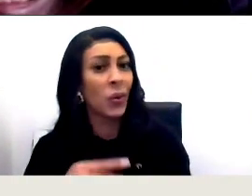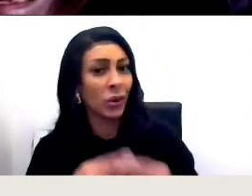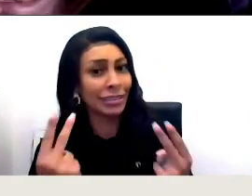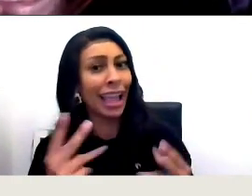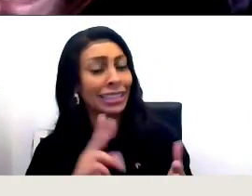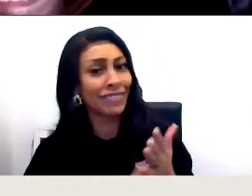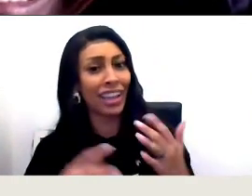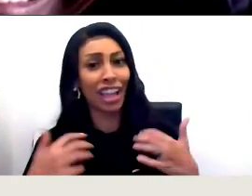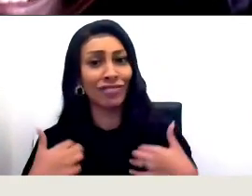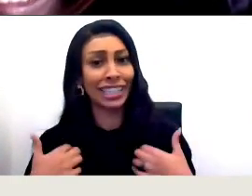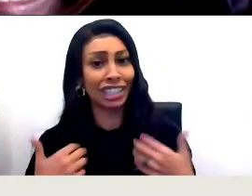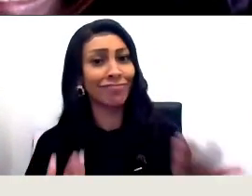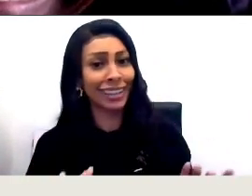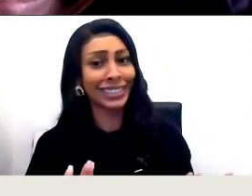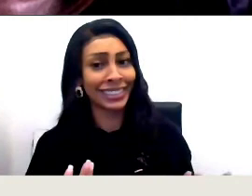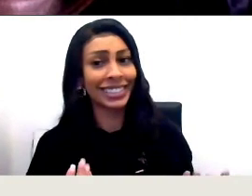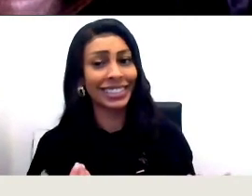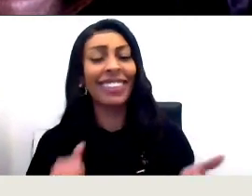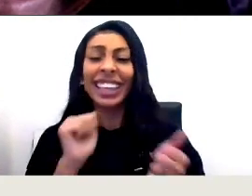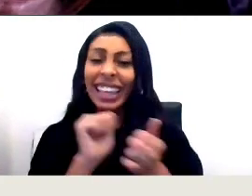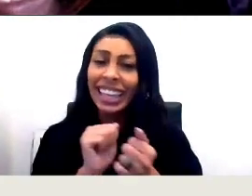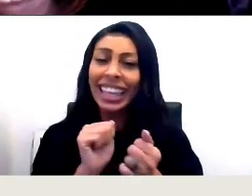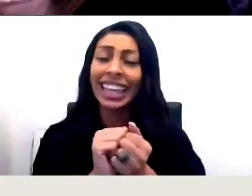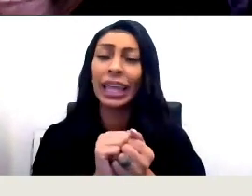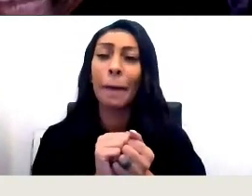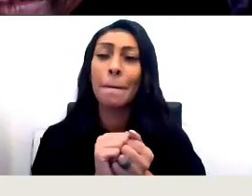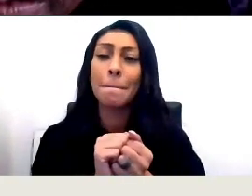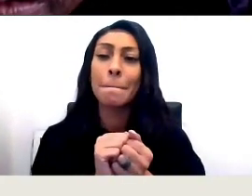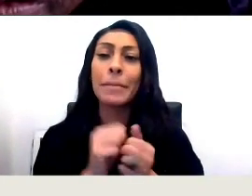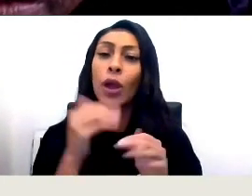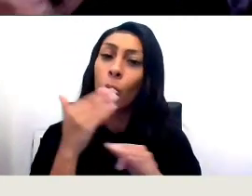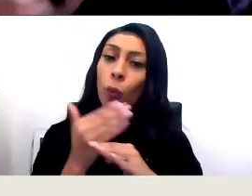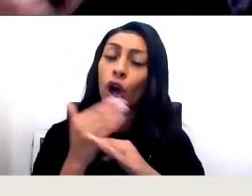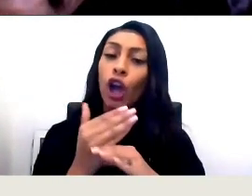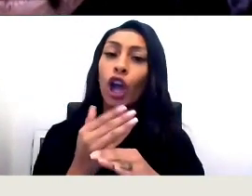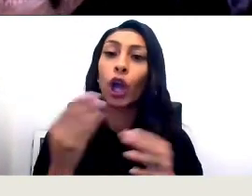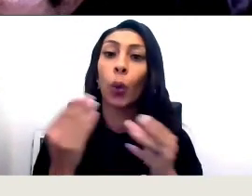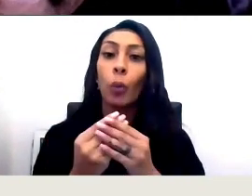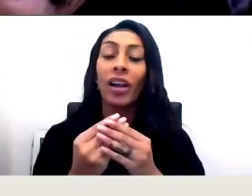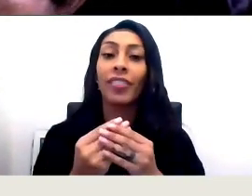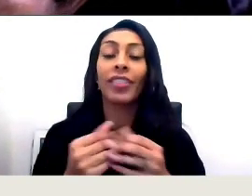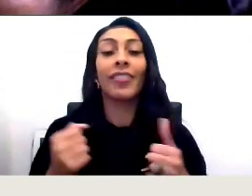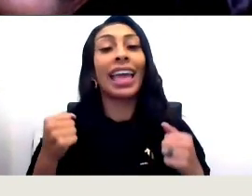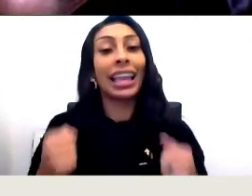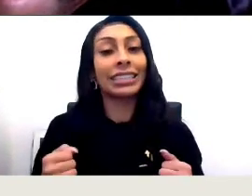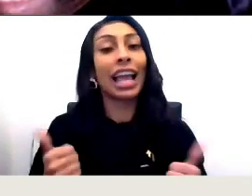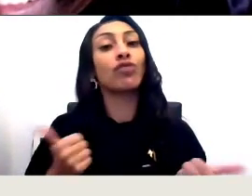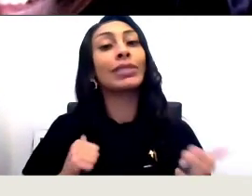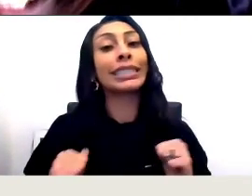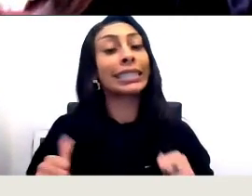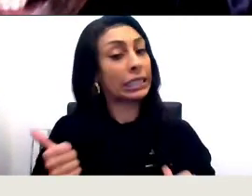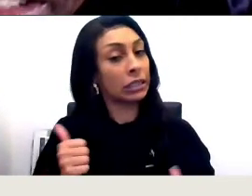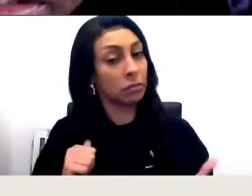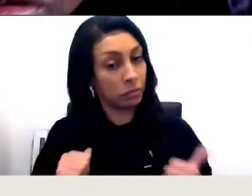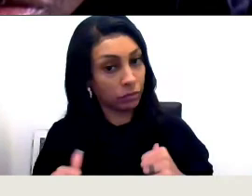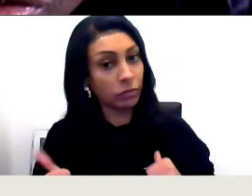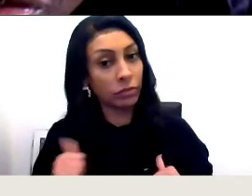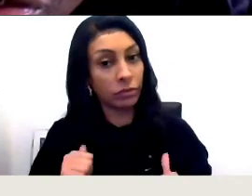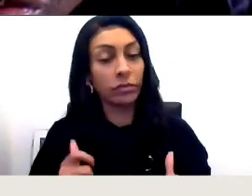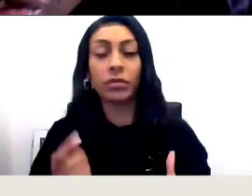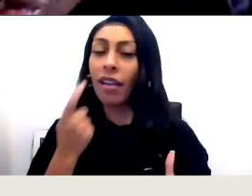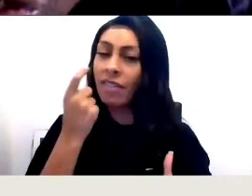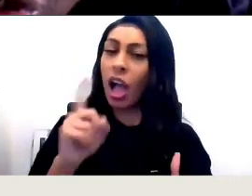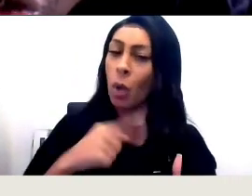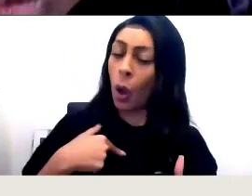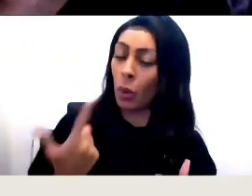at it. That's what we all have. We have to keep working with that integrity to try and find out who we are, what we're